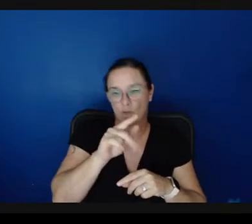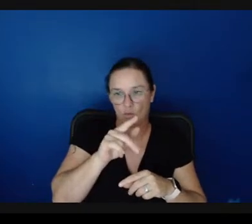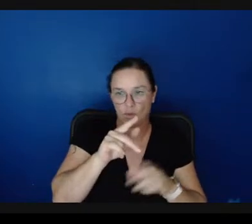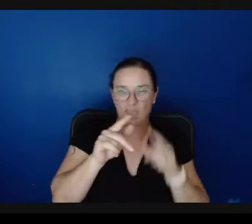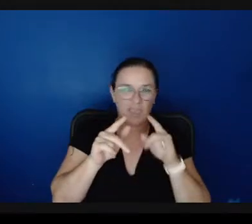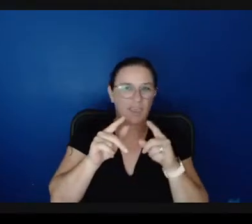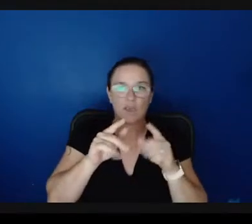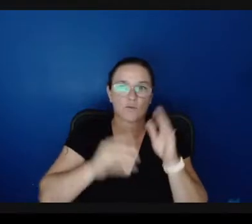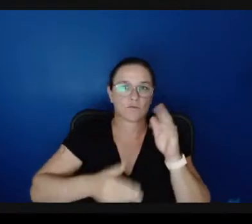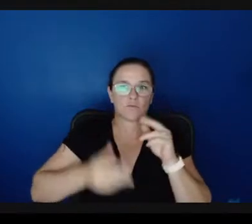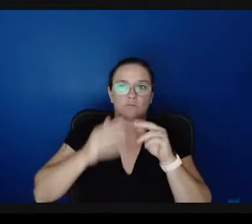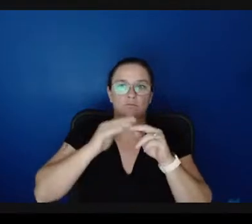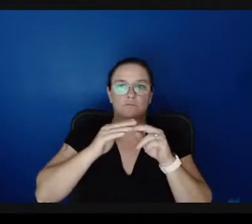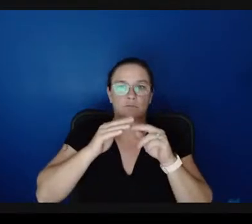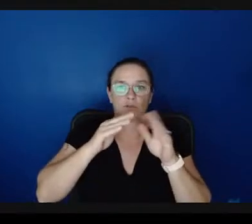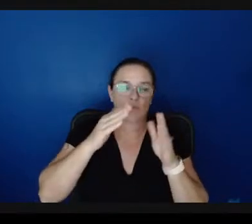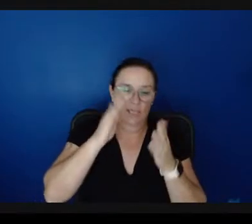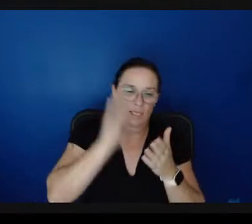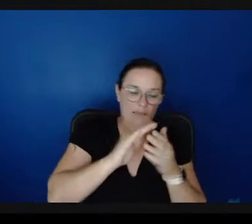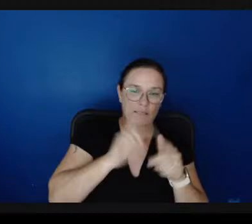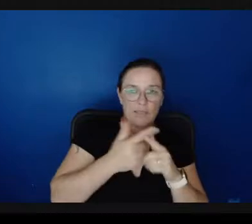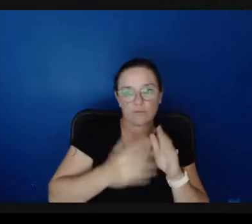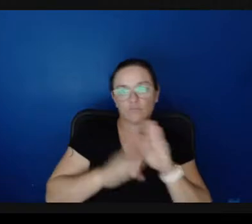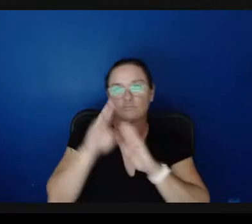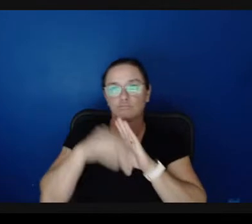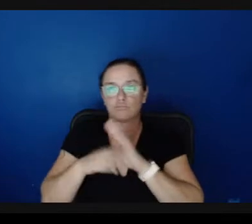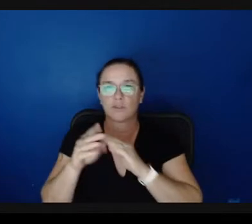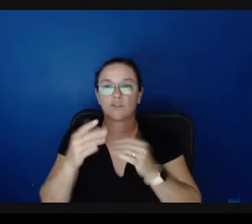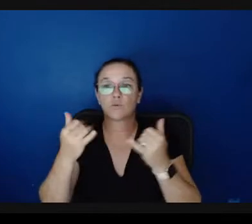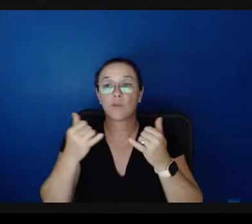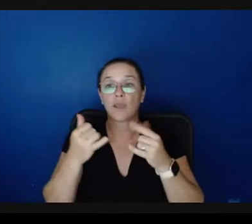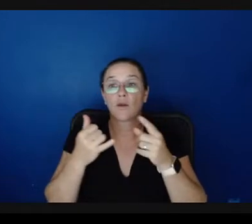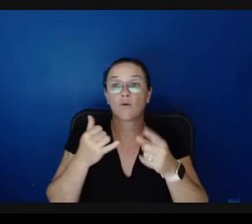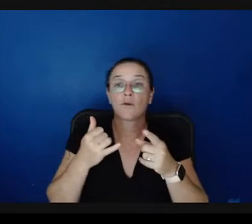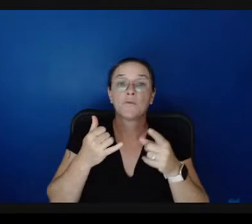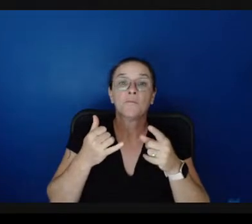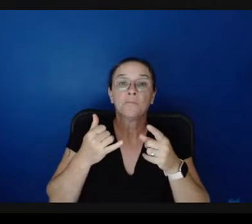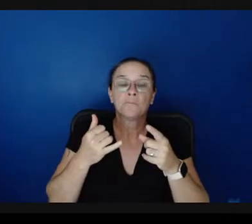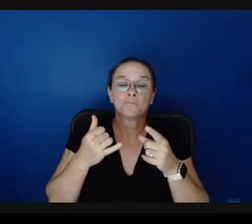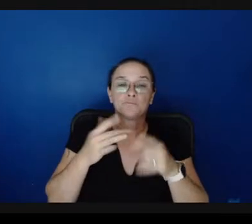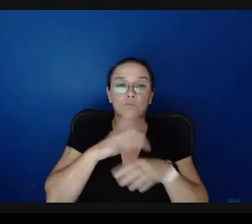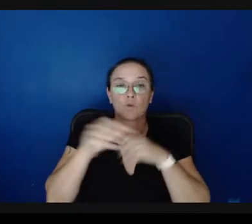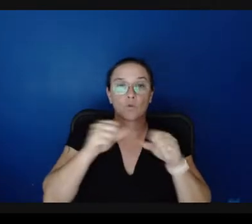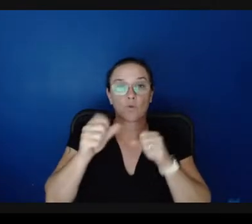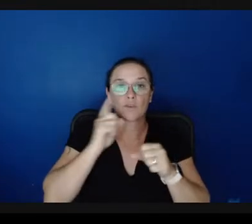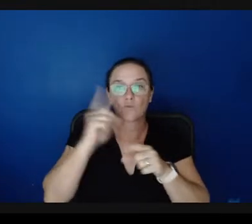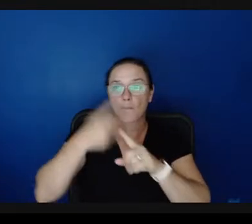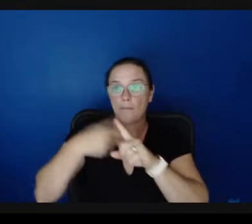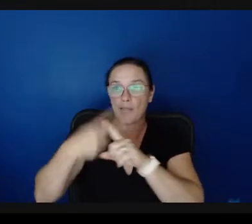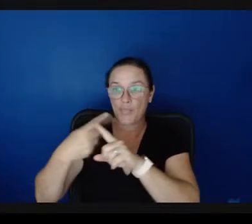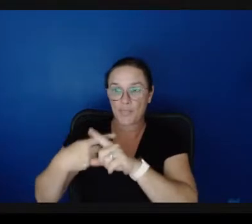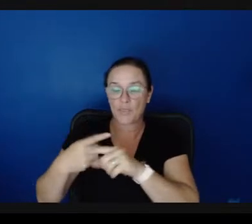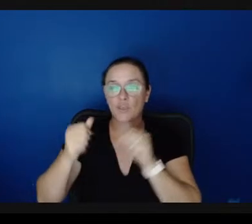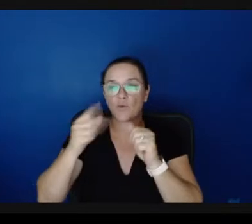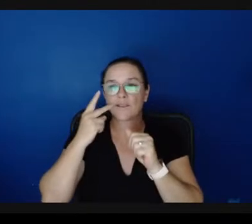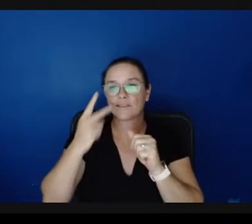So I'll just keep going past this 1 year. Let's look at the 5-year and look at earthquakes per month. And here you really see that comparison more accurately described. You see there was